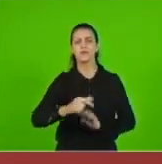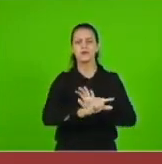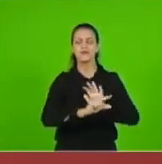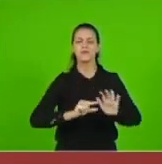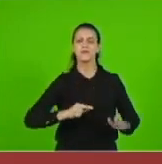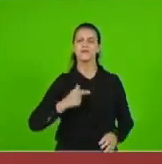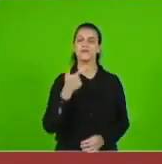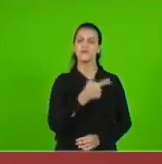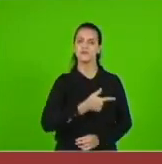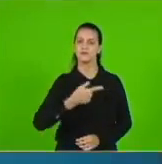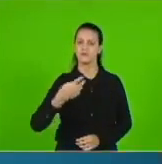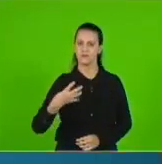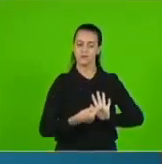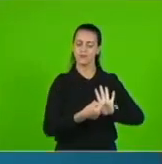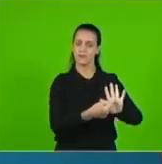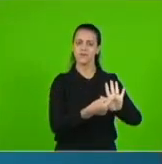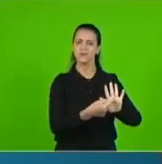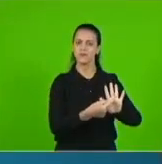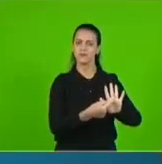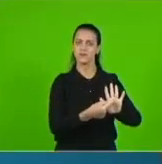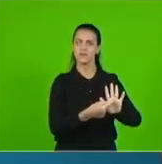chapter